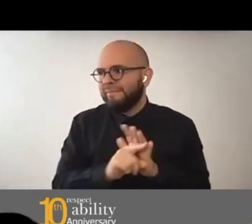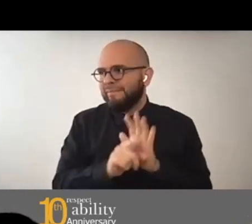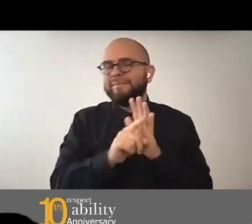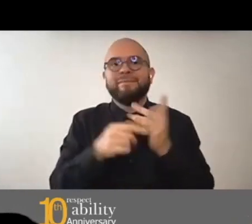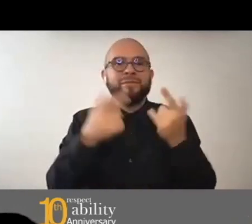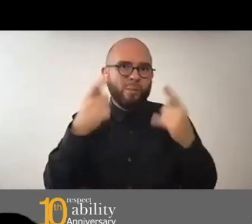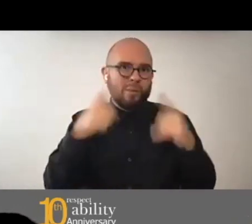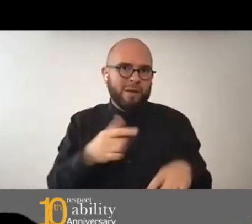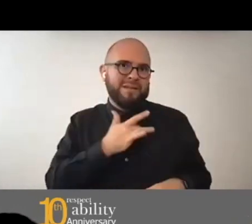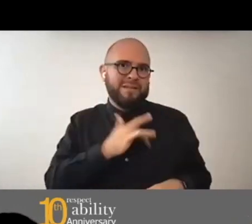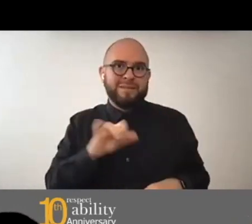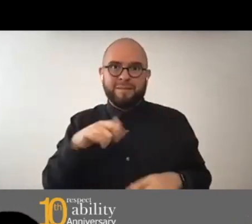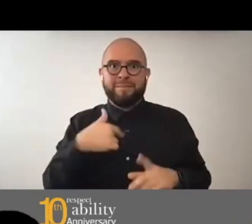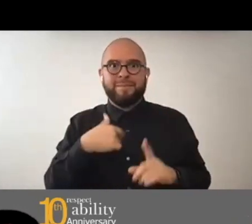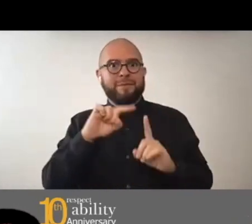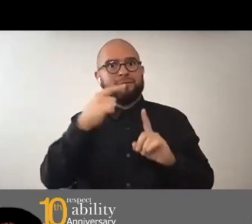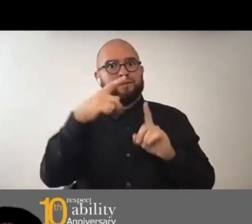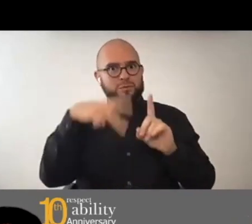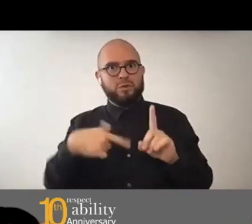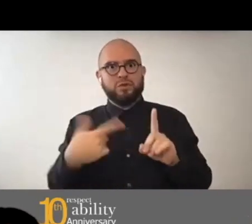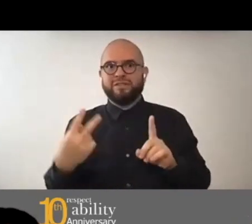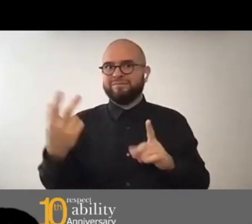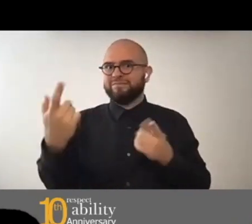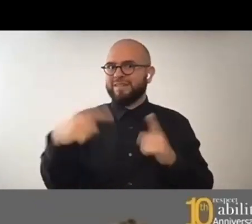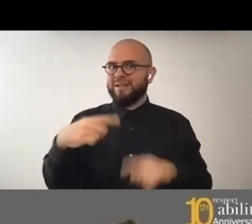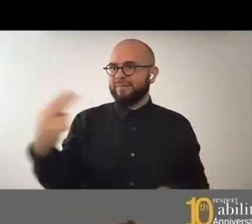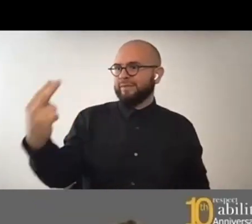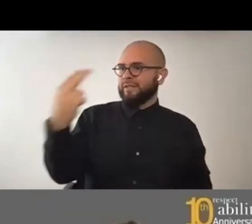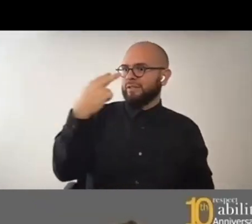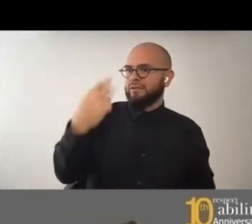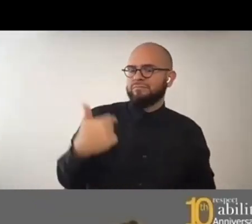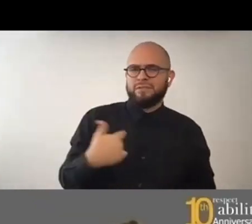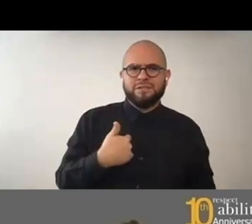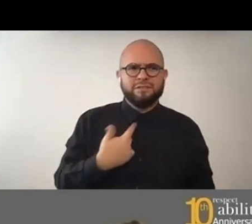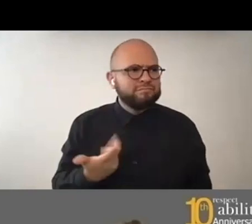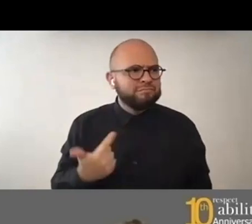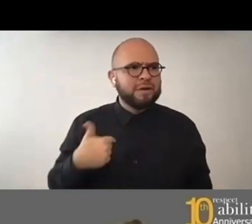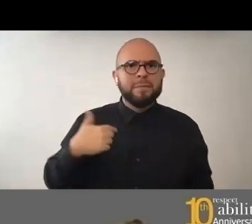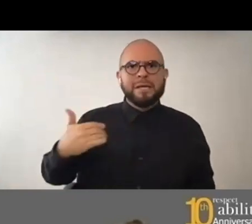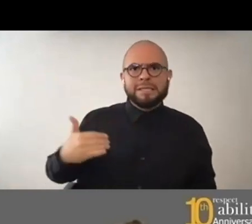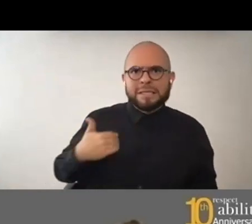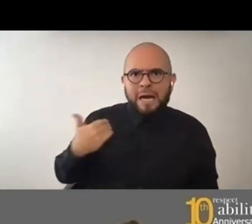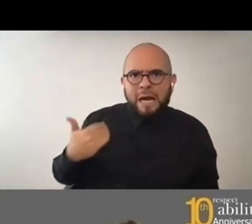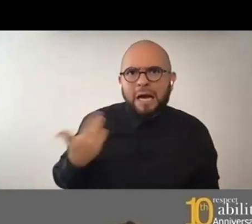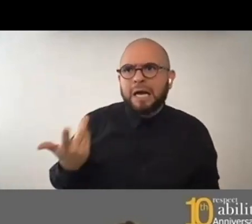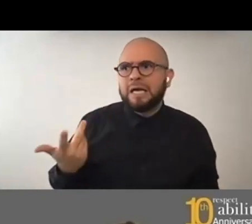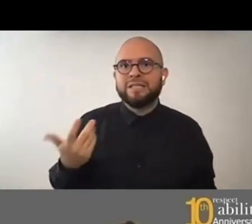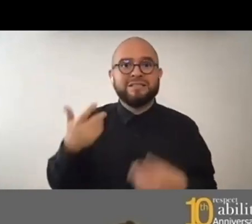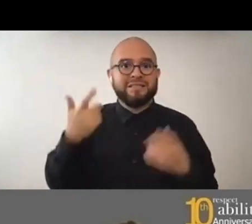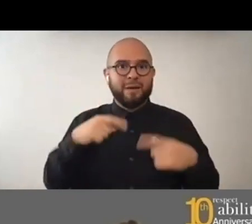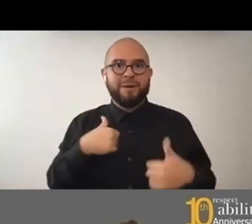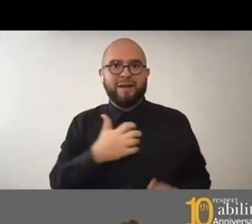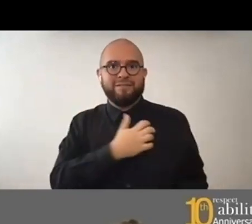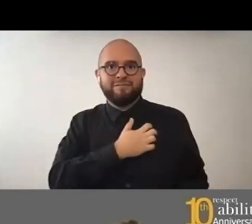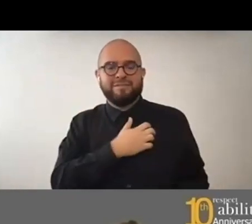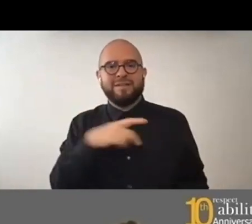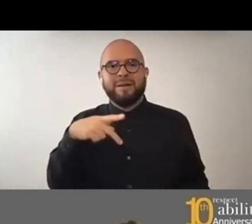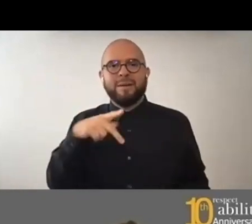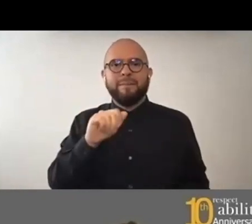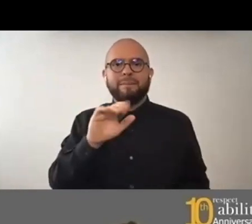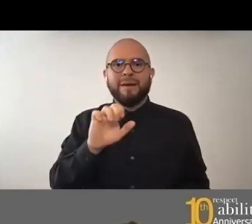encounters that looks like they're young, that has a pacemaker. And